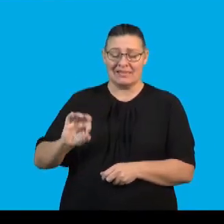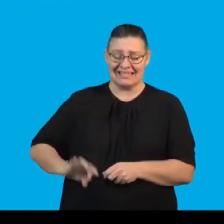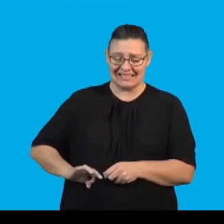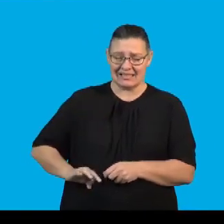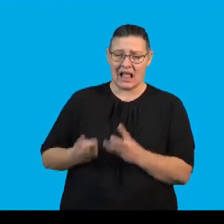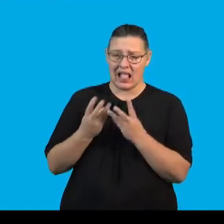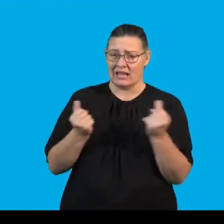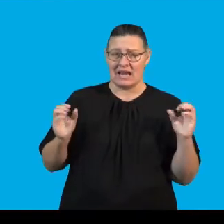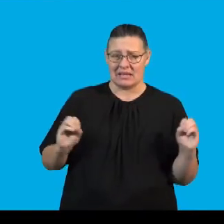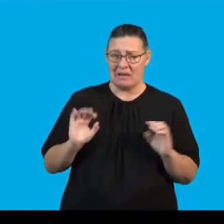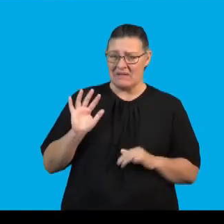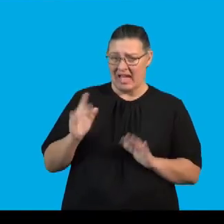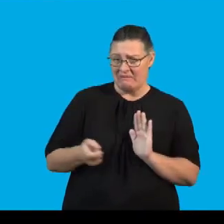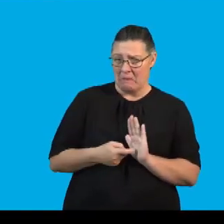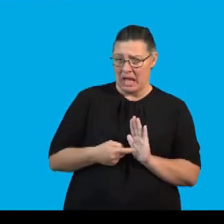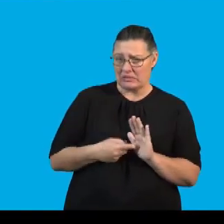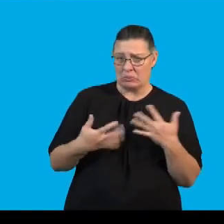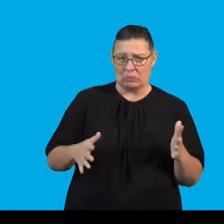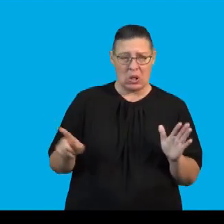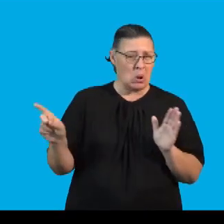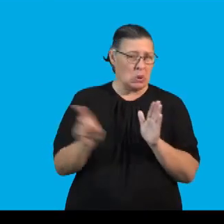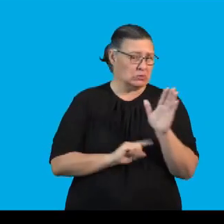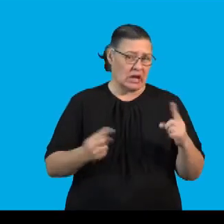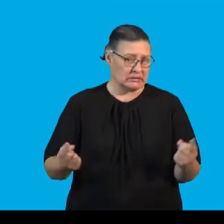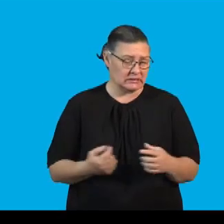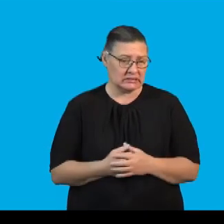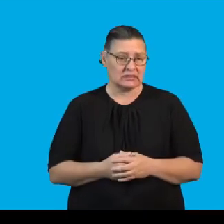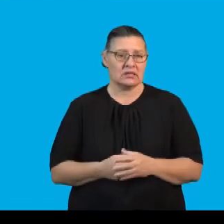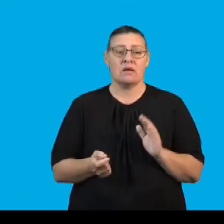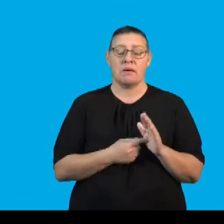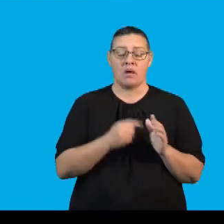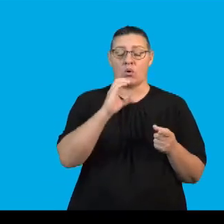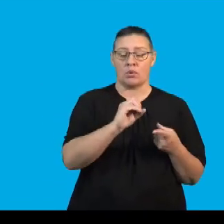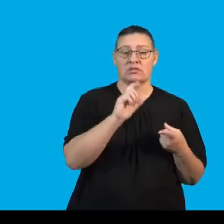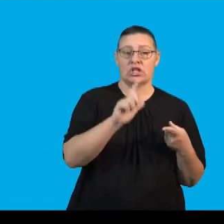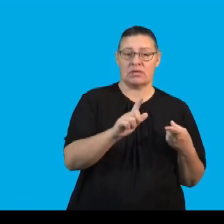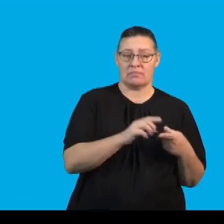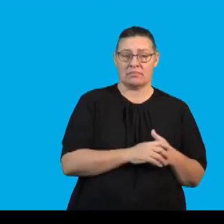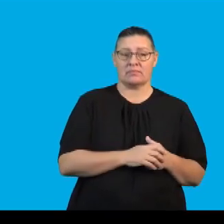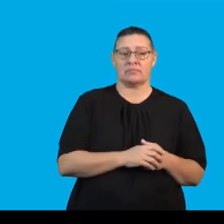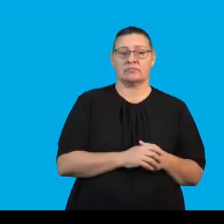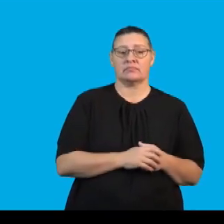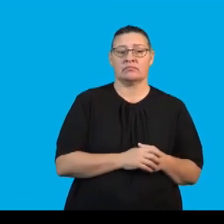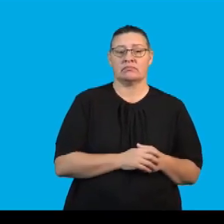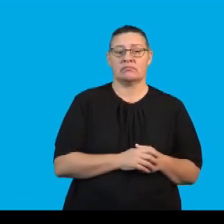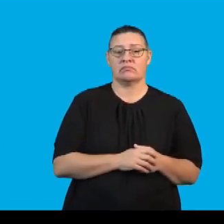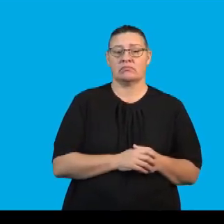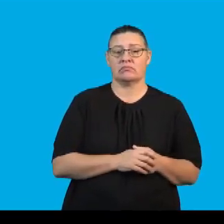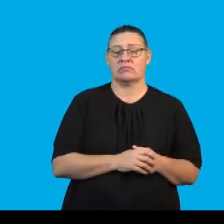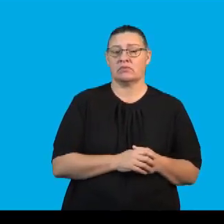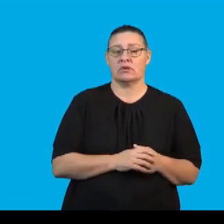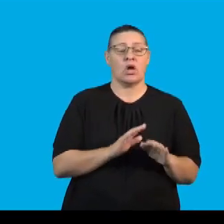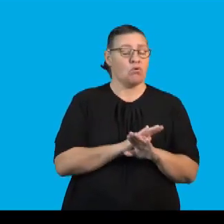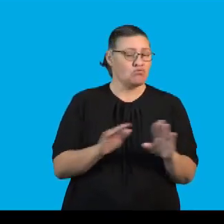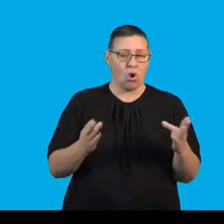not disappear. 5 marks explaining. You cannot lose these marks. 1 mark, corpus luteum